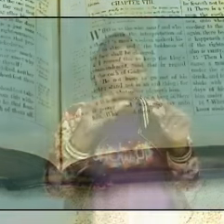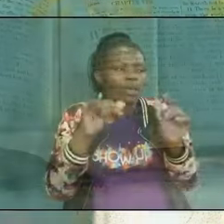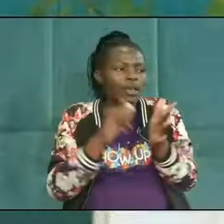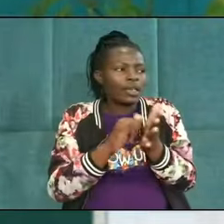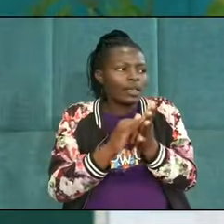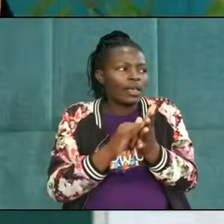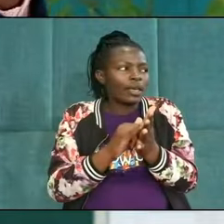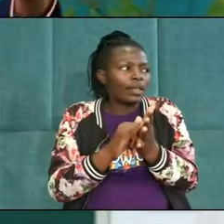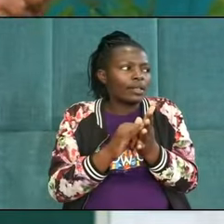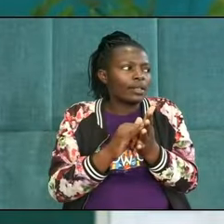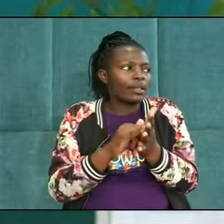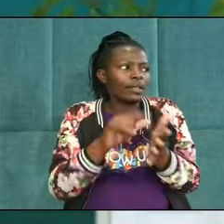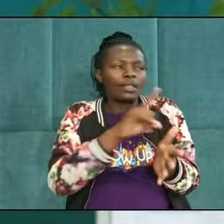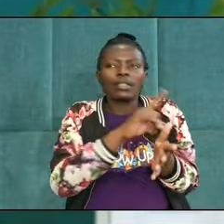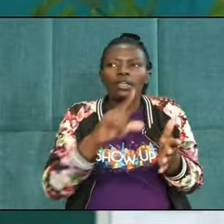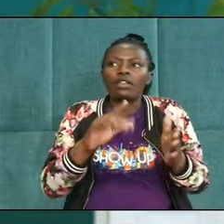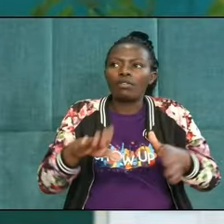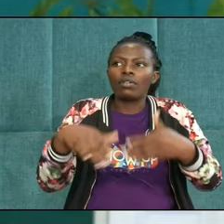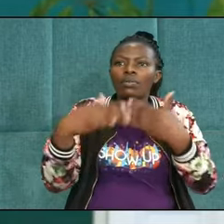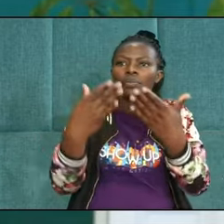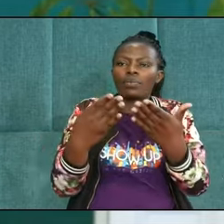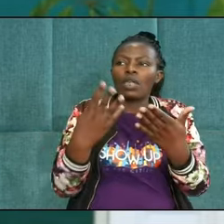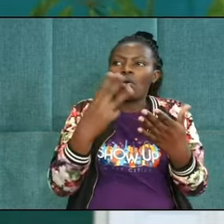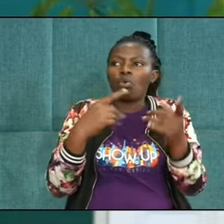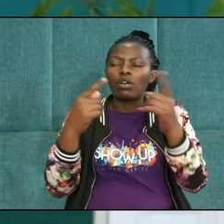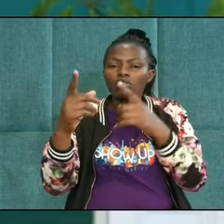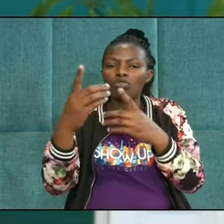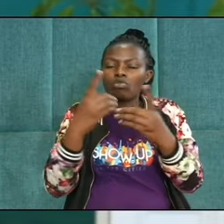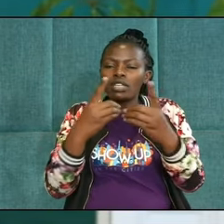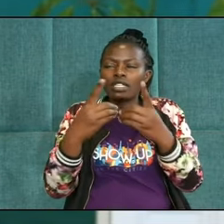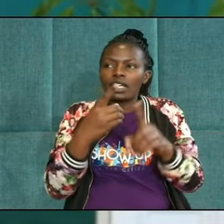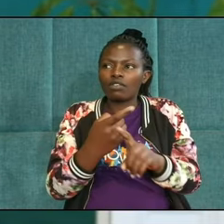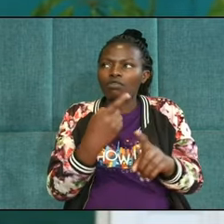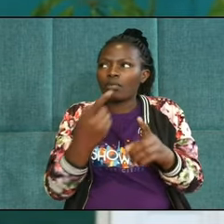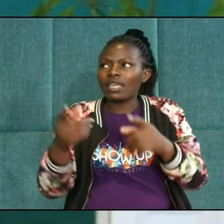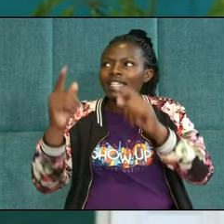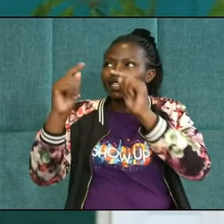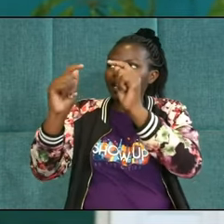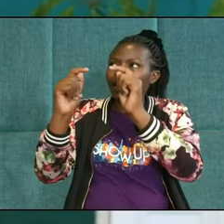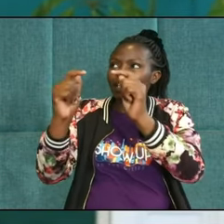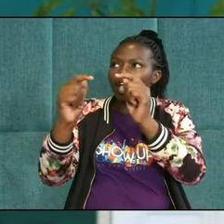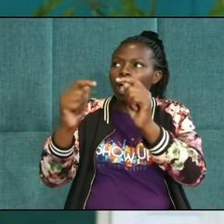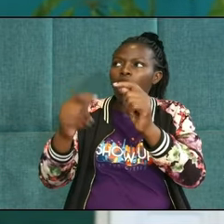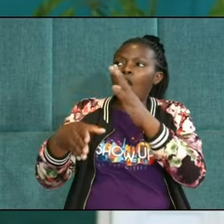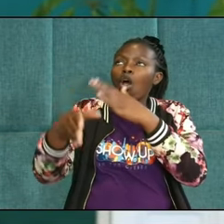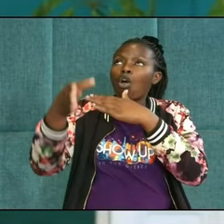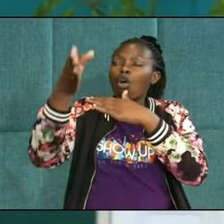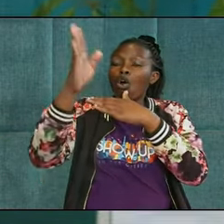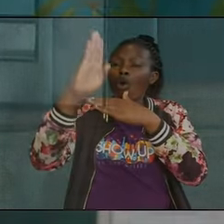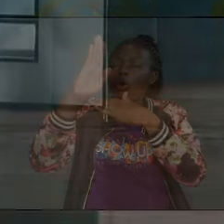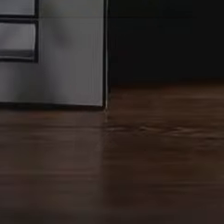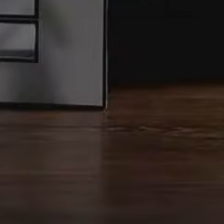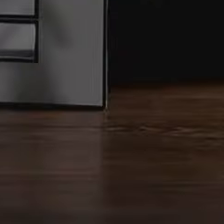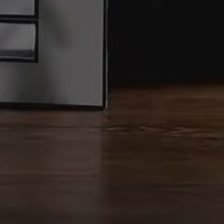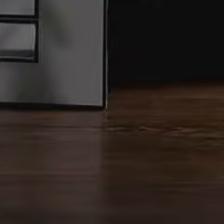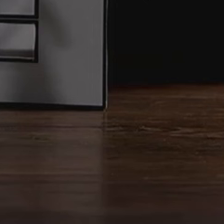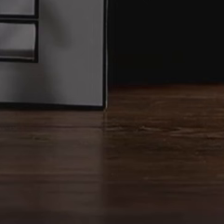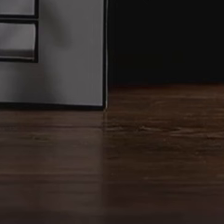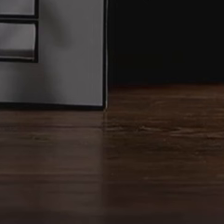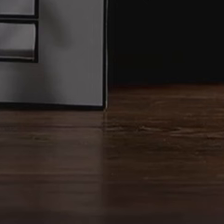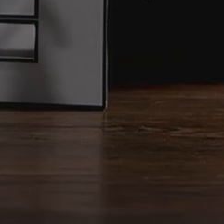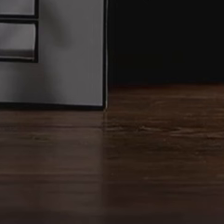So today I want to discuss it under the title, God's